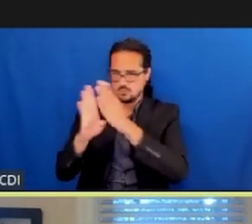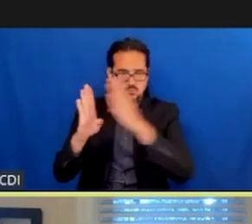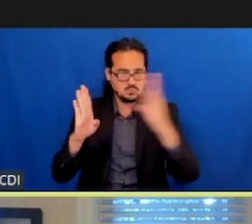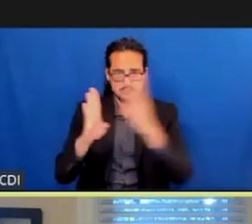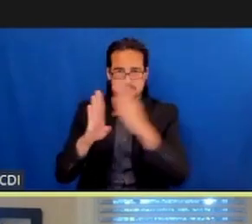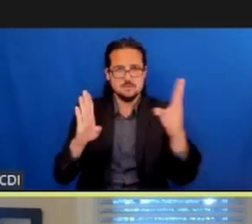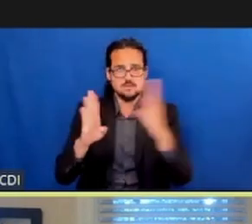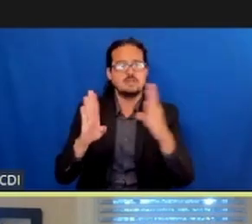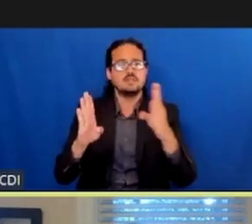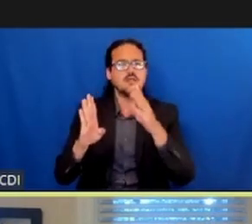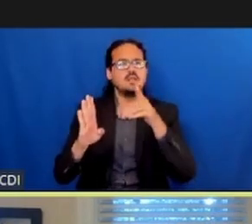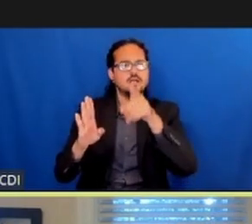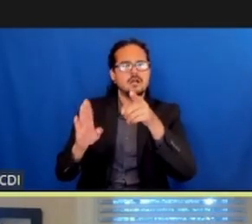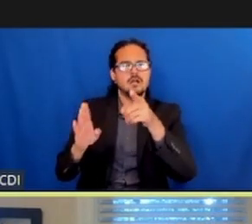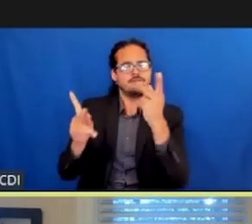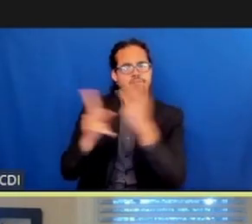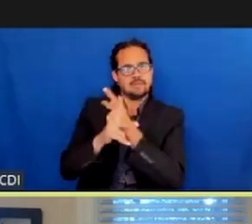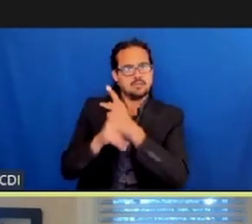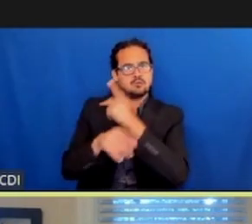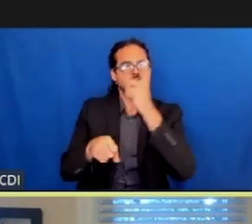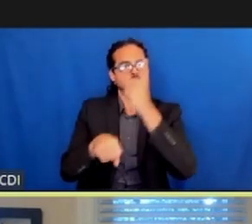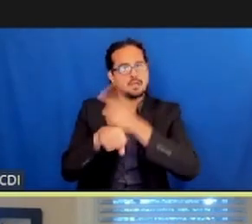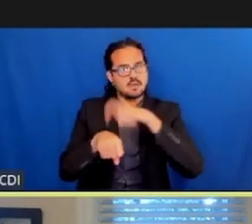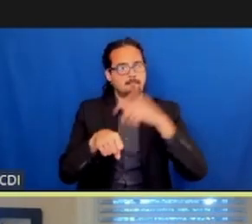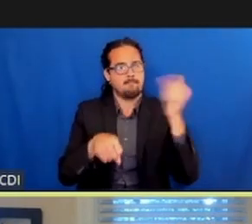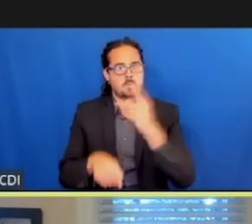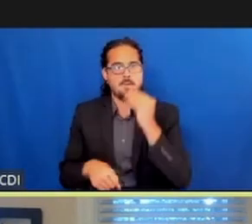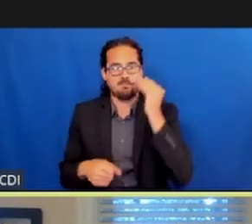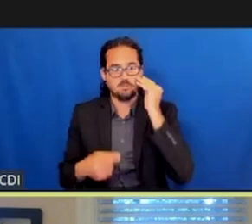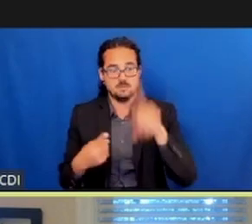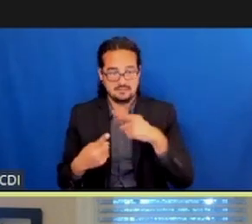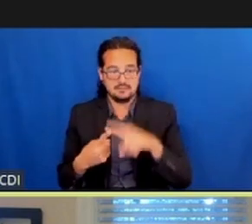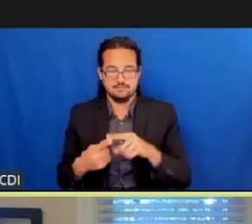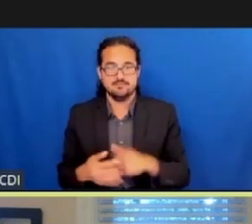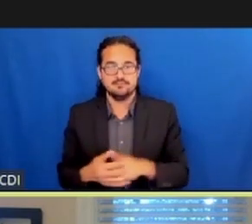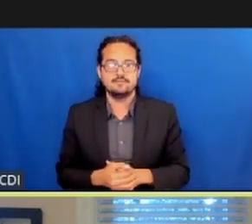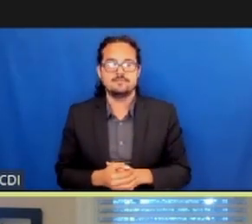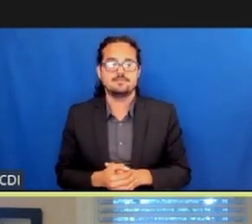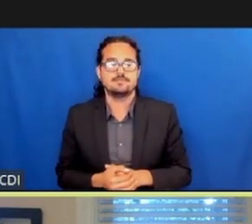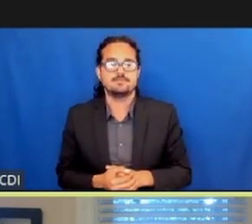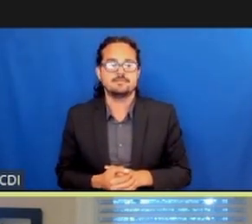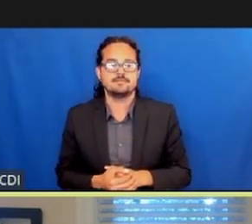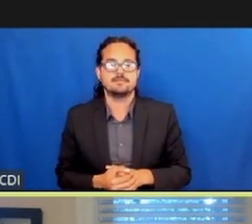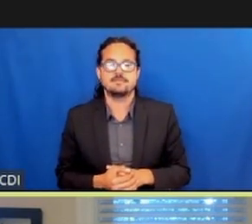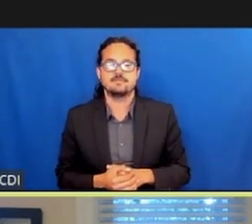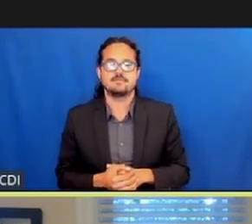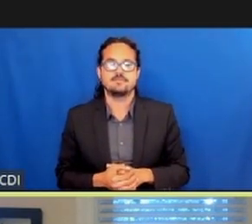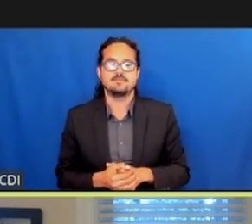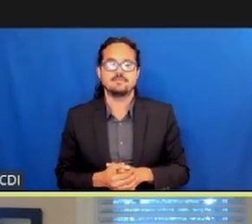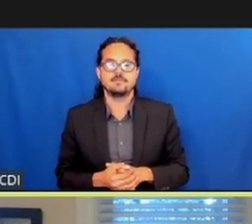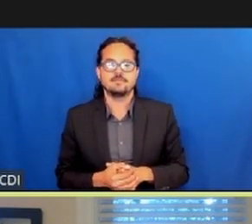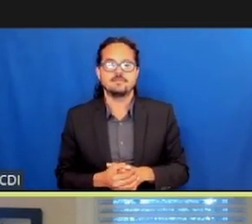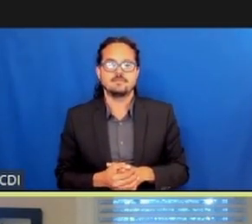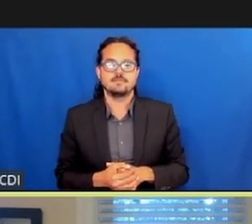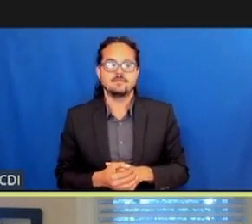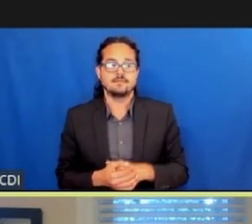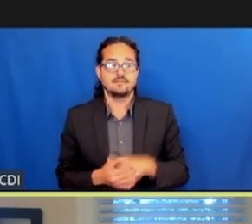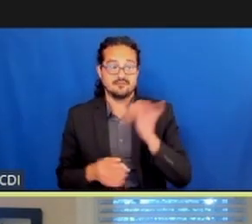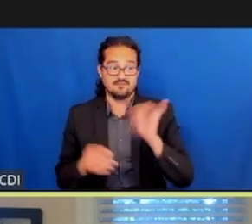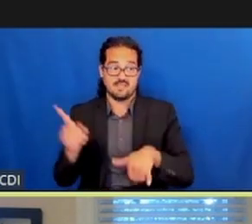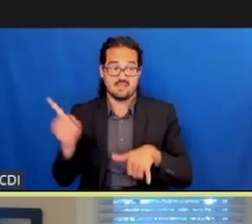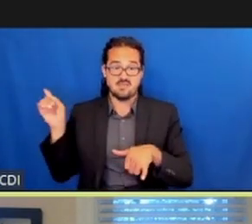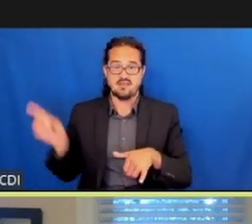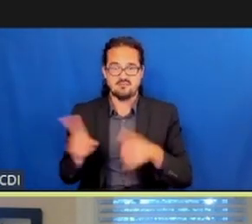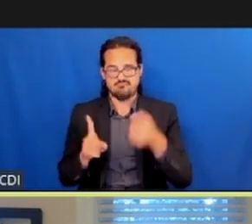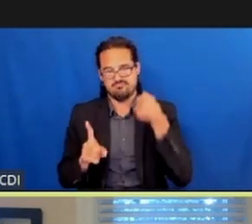And I can't speak enough about this topic. This is a topic that impacted my family significantly, is that 15 months is a really long